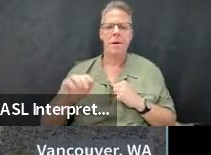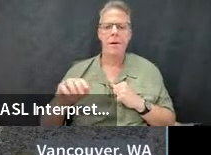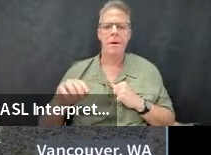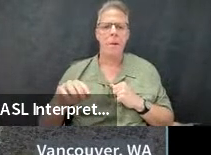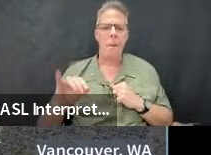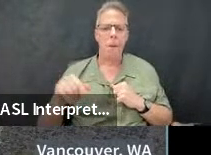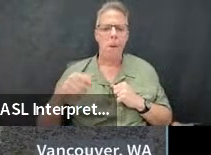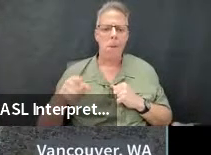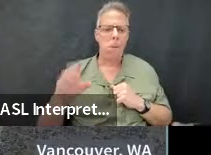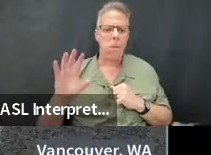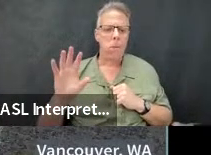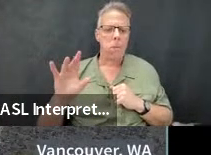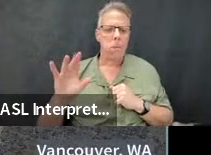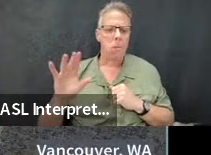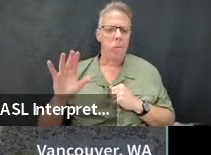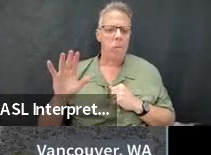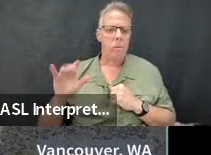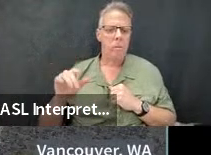is the